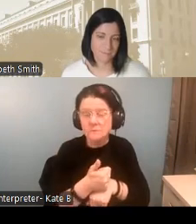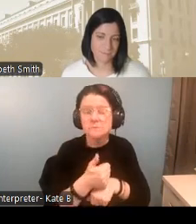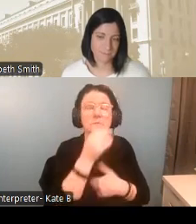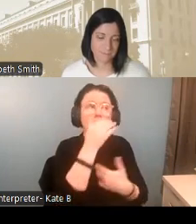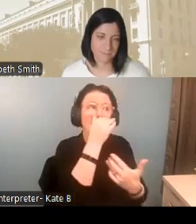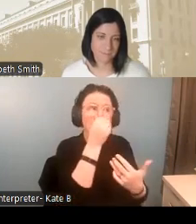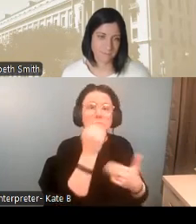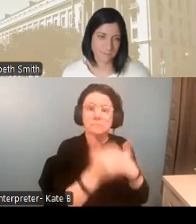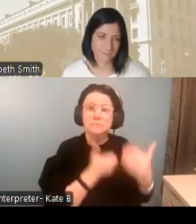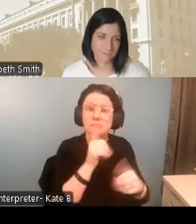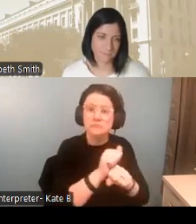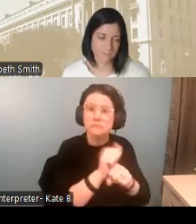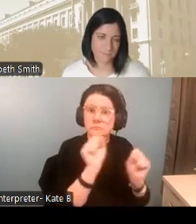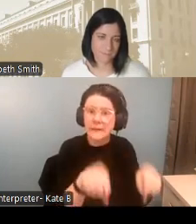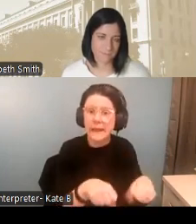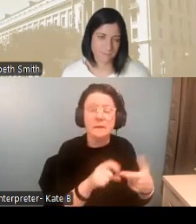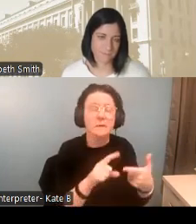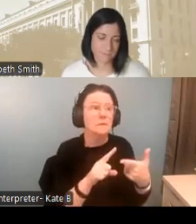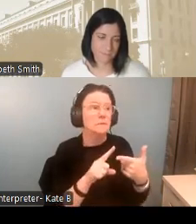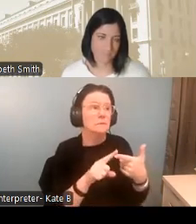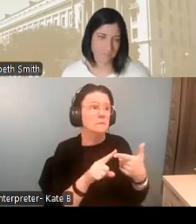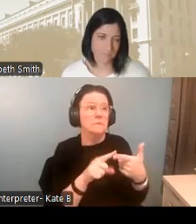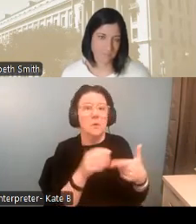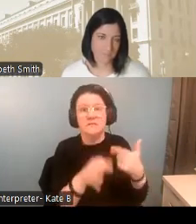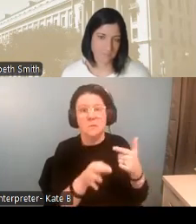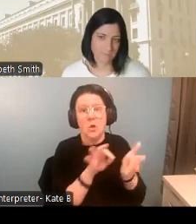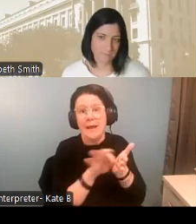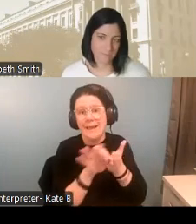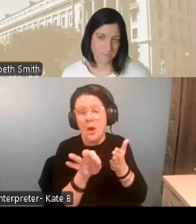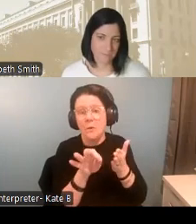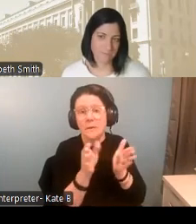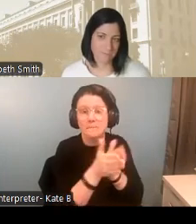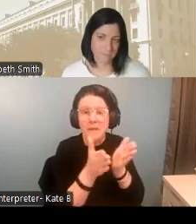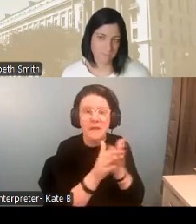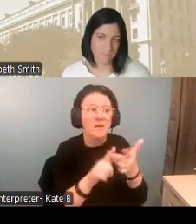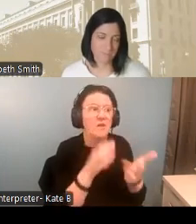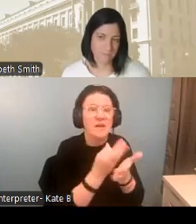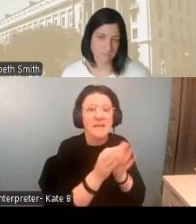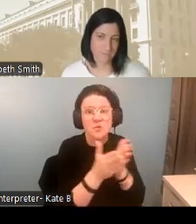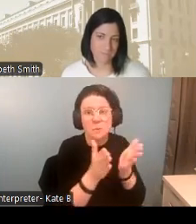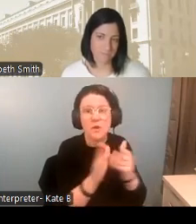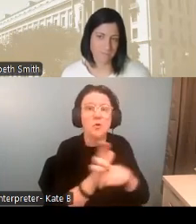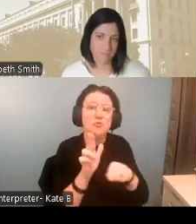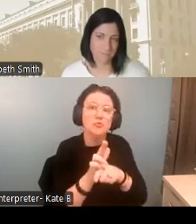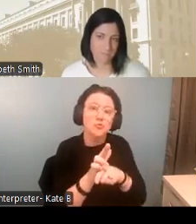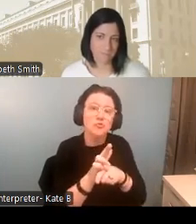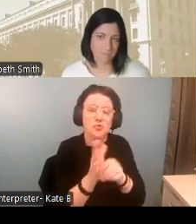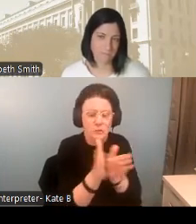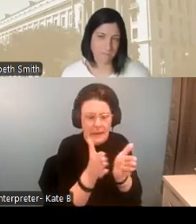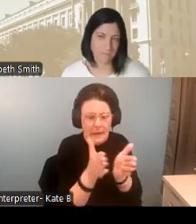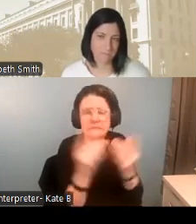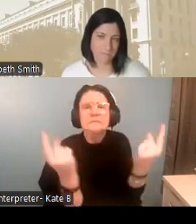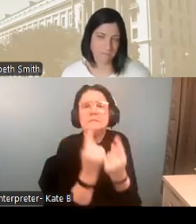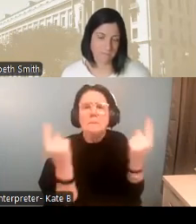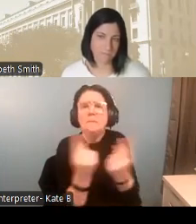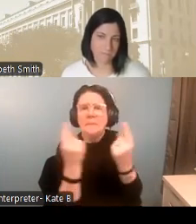to continue the operations. And some of them are as simple as an accounting manual, a financial manual, a user guide, or whatever guidance it is that you're